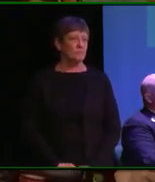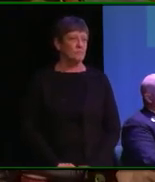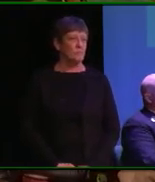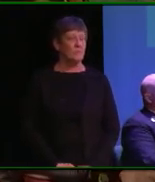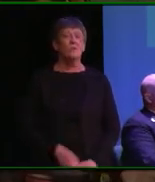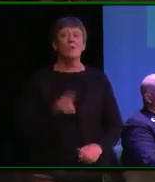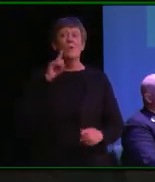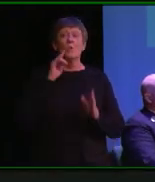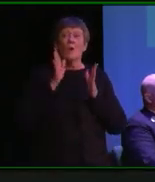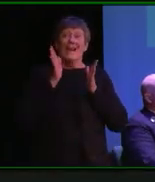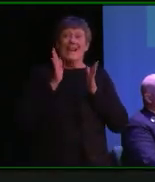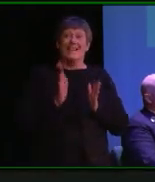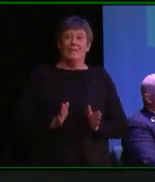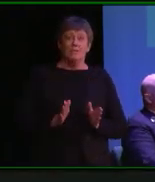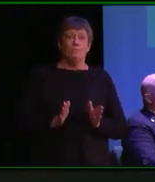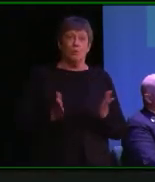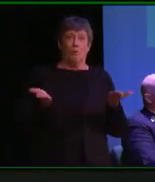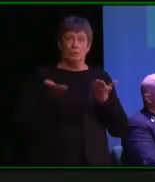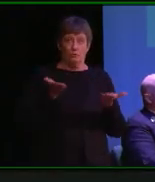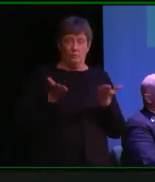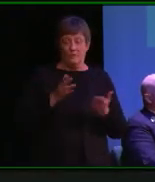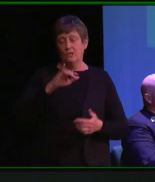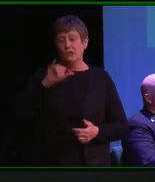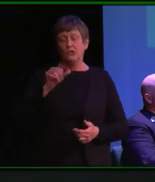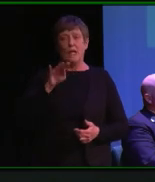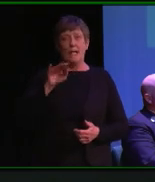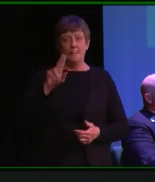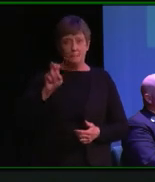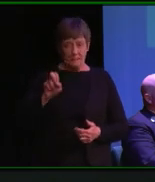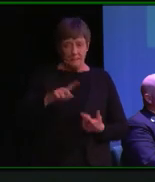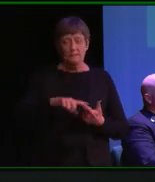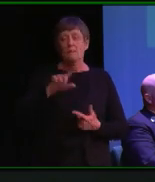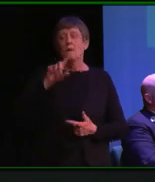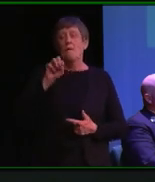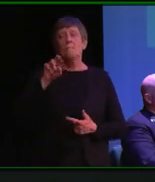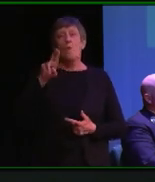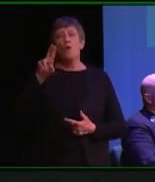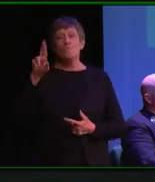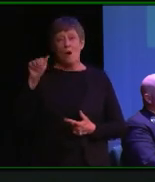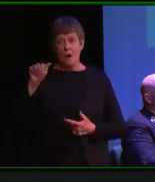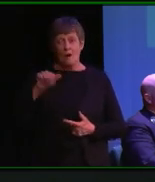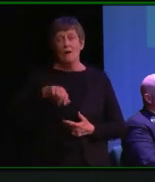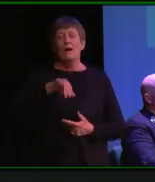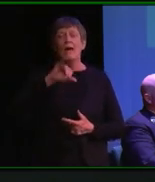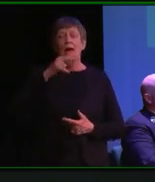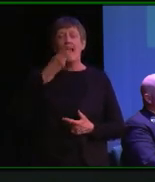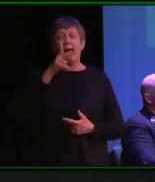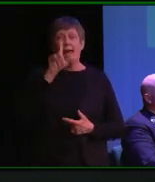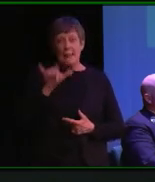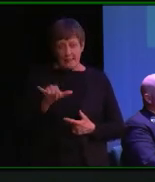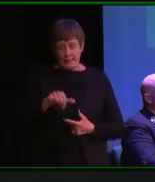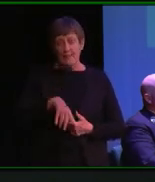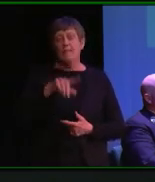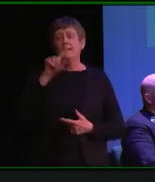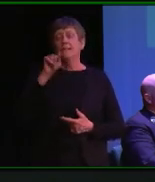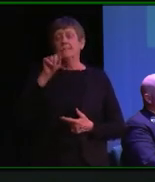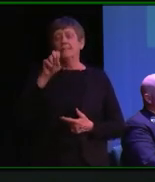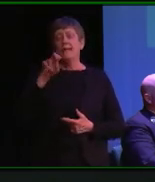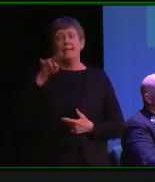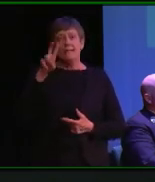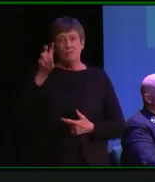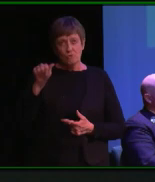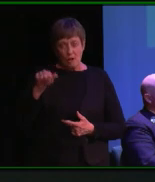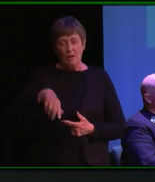For individual service, Jasmine Amin, Lauren Antus, Haley Bigelow, Tanisha Brandau,